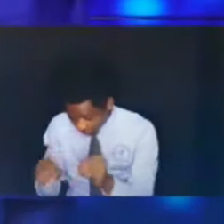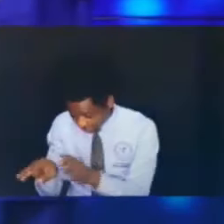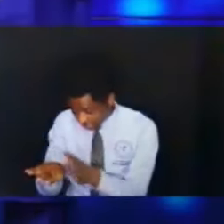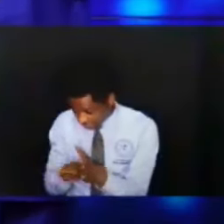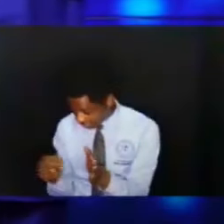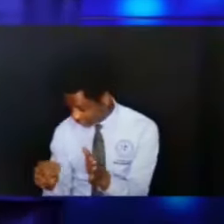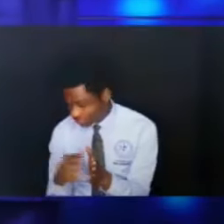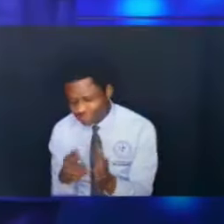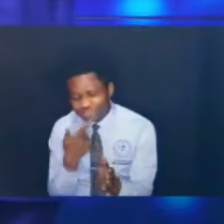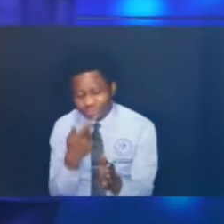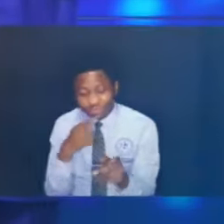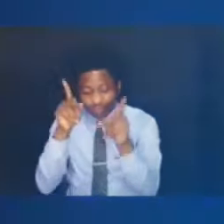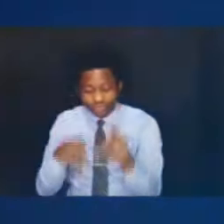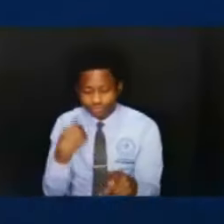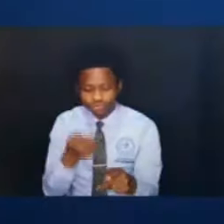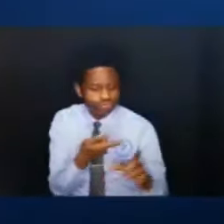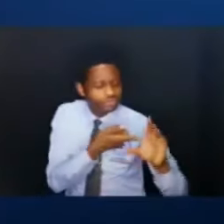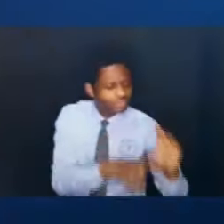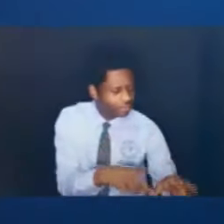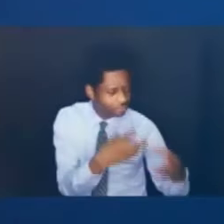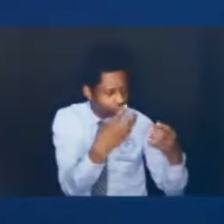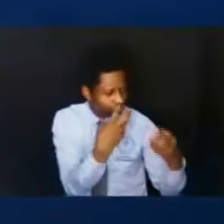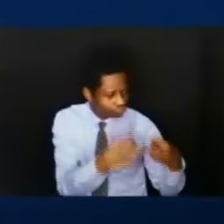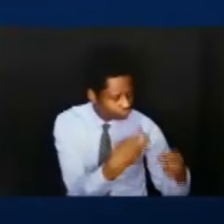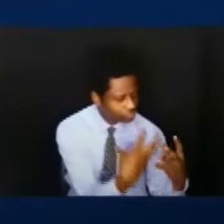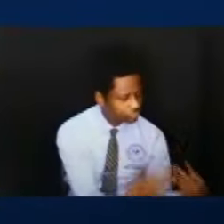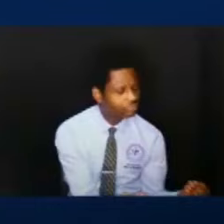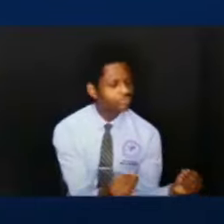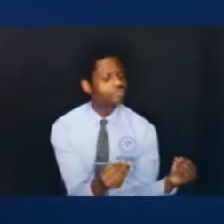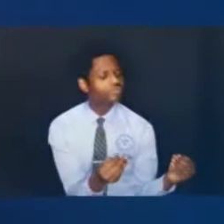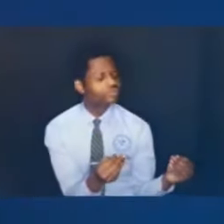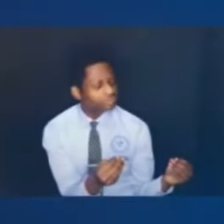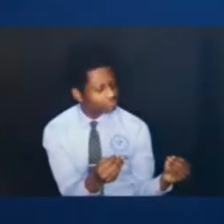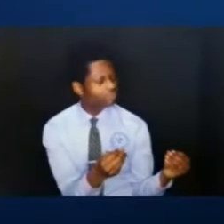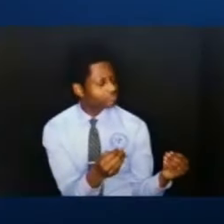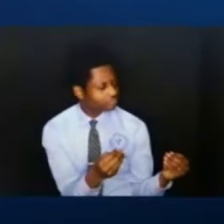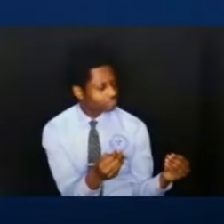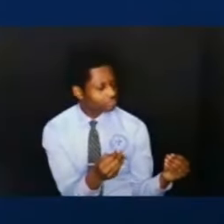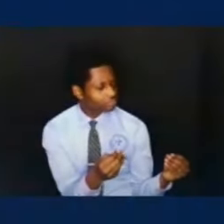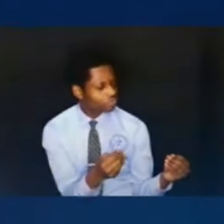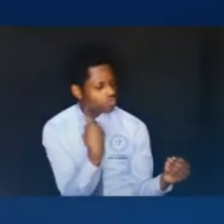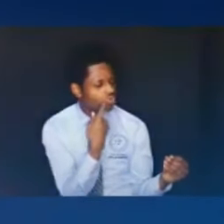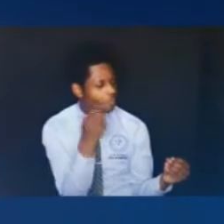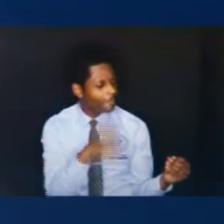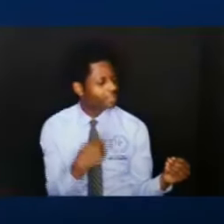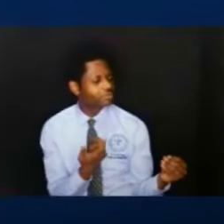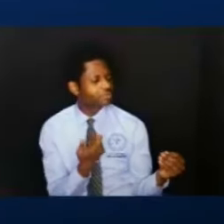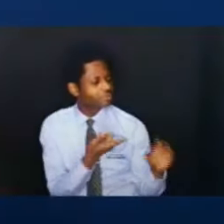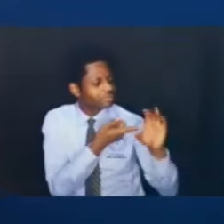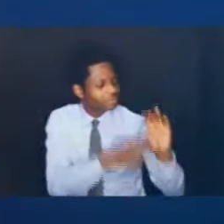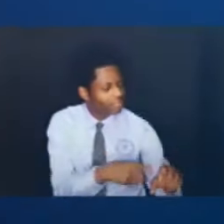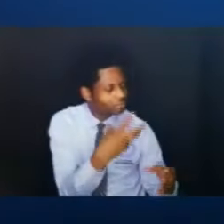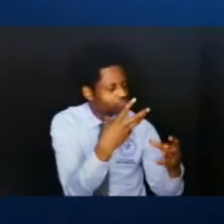initiates the reconciliation is the one who has wronged the other person. Nia oko